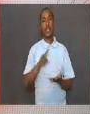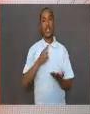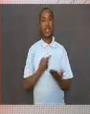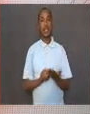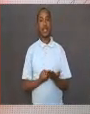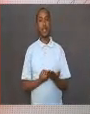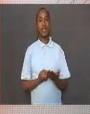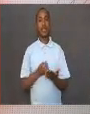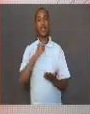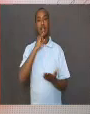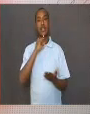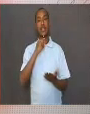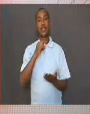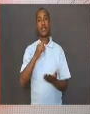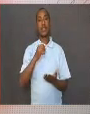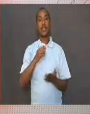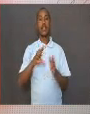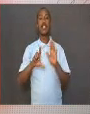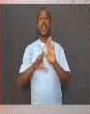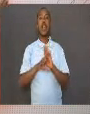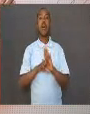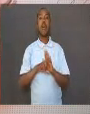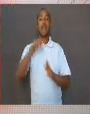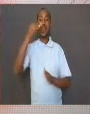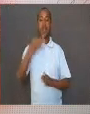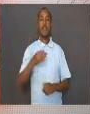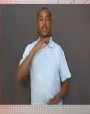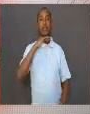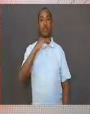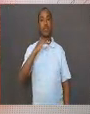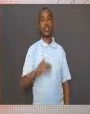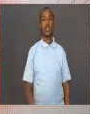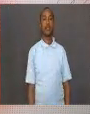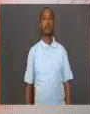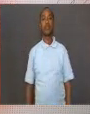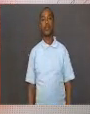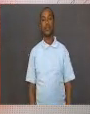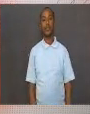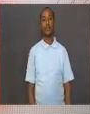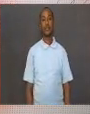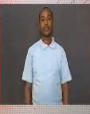This is the law of definite proportions.